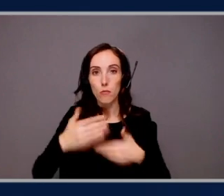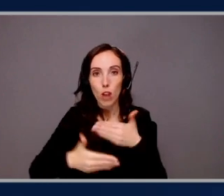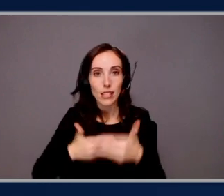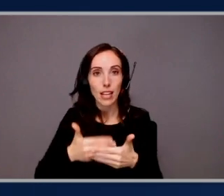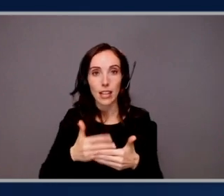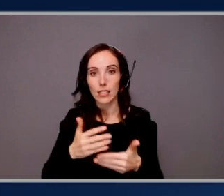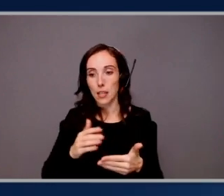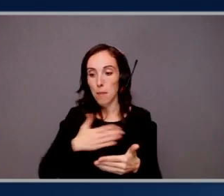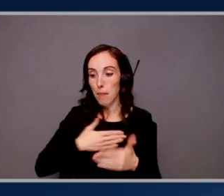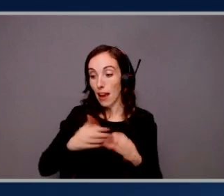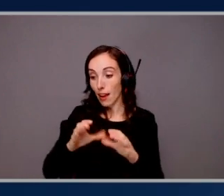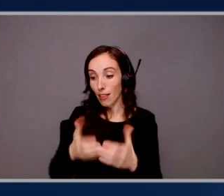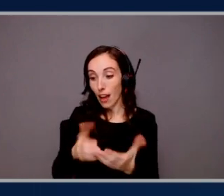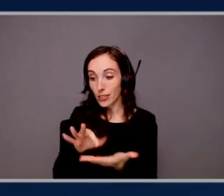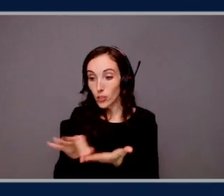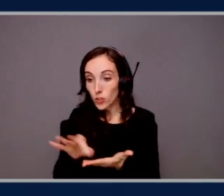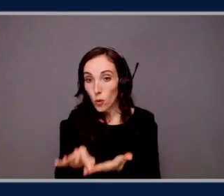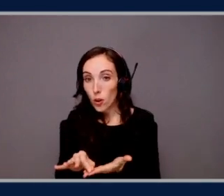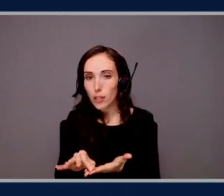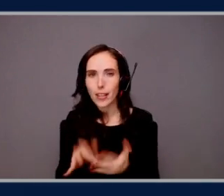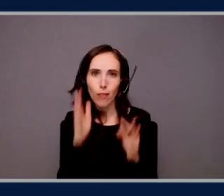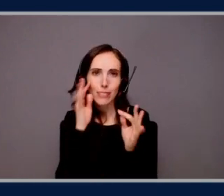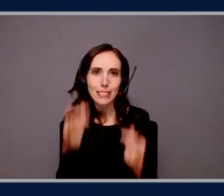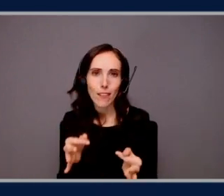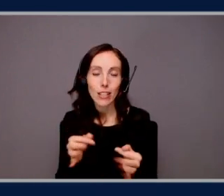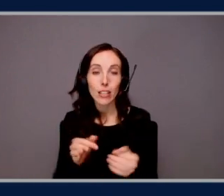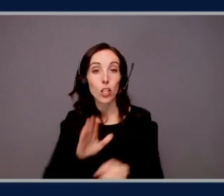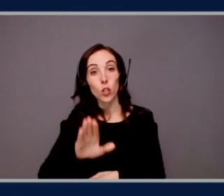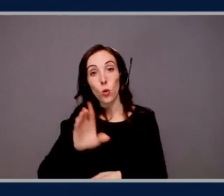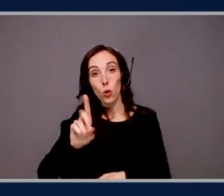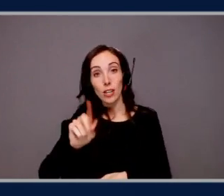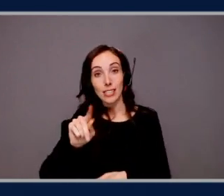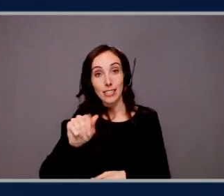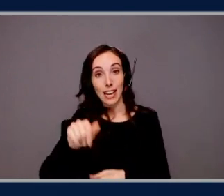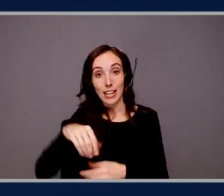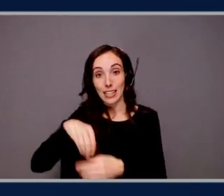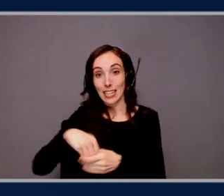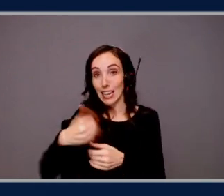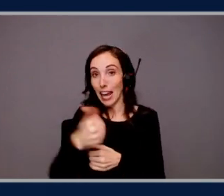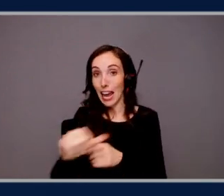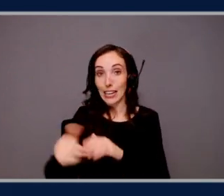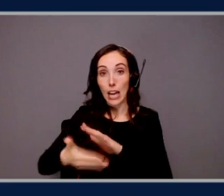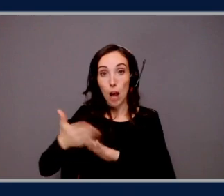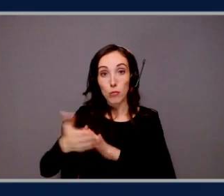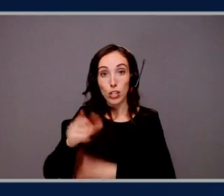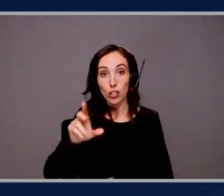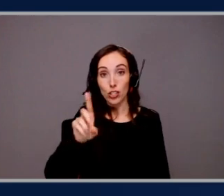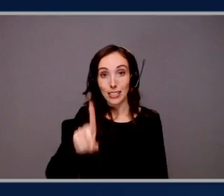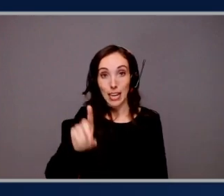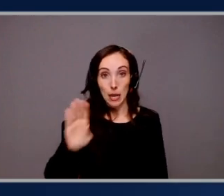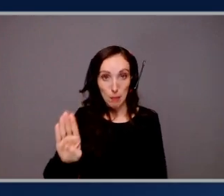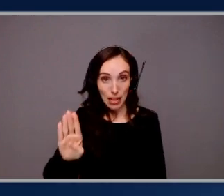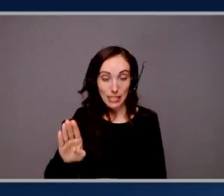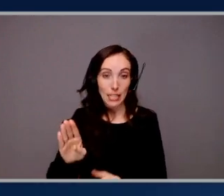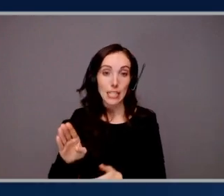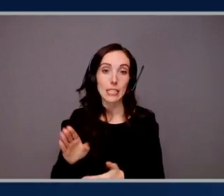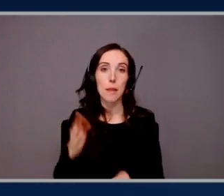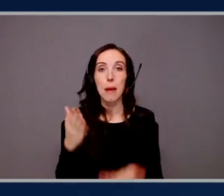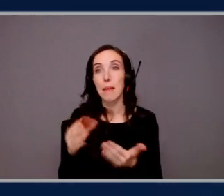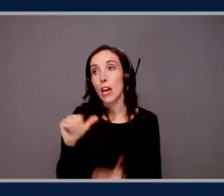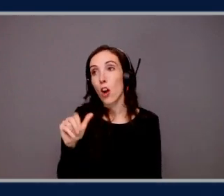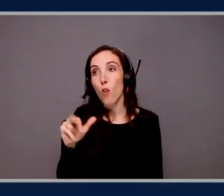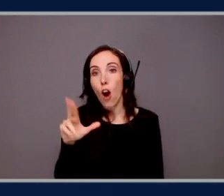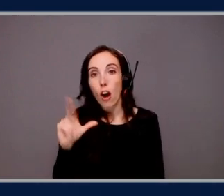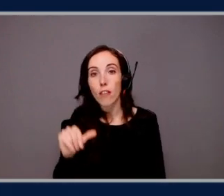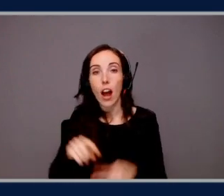class scores like? Definitely, if your data is on any of the operational databases that Sean was showing, let's say Aurora,